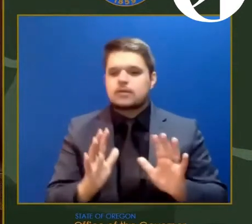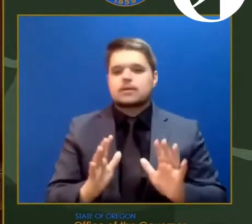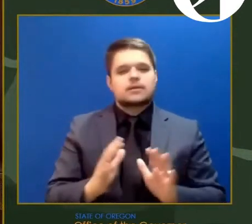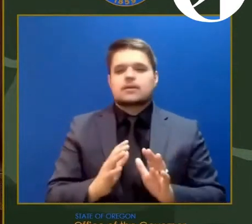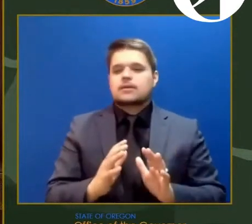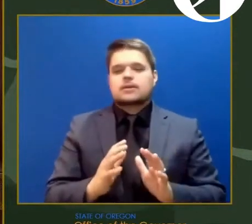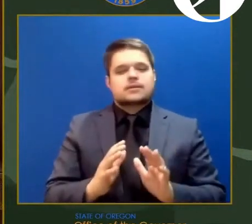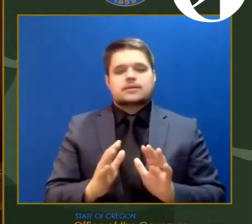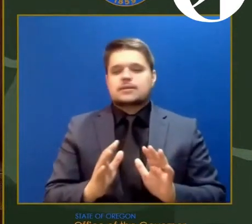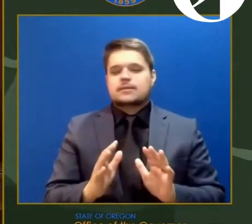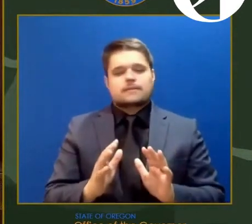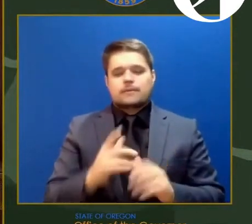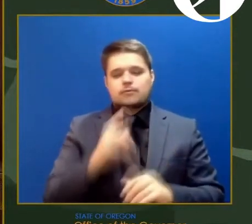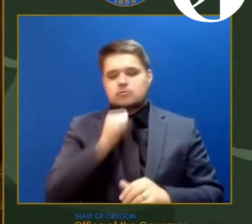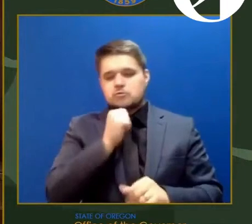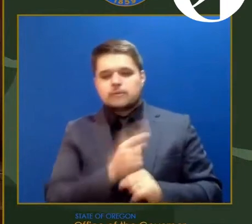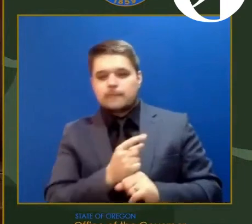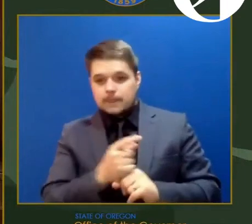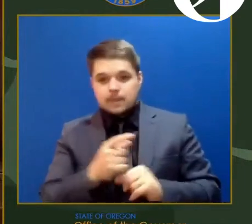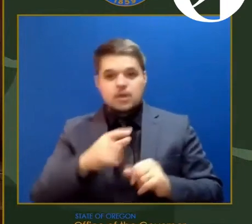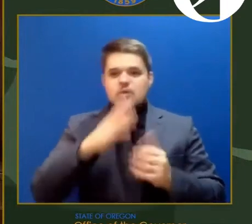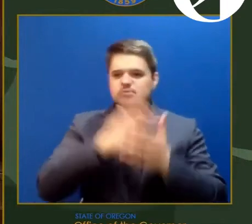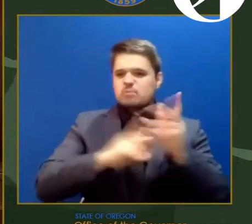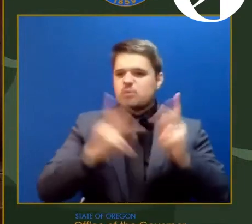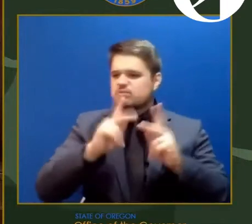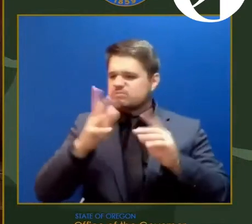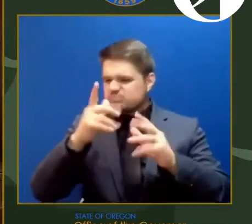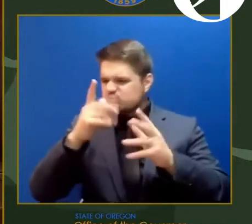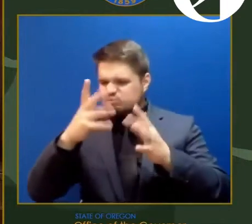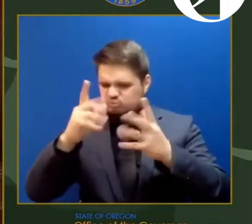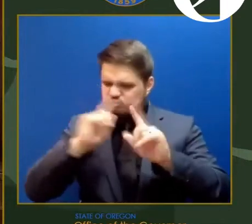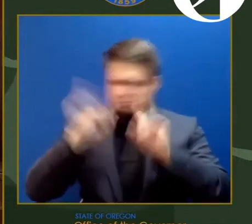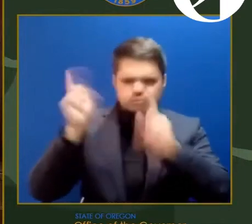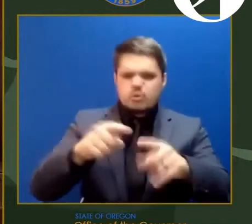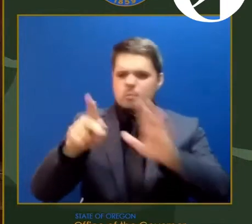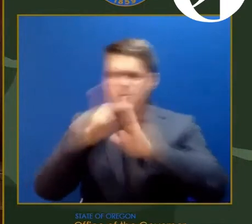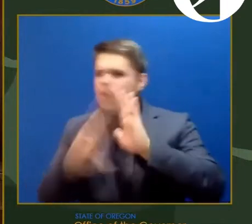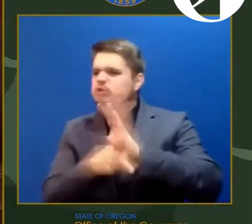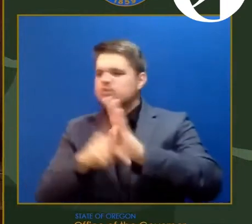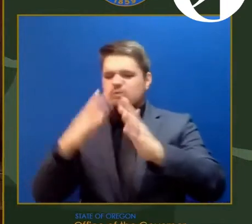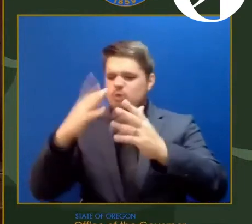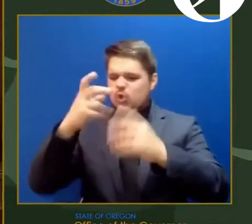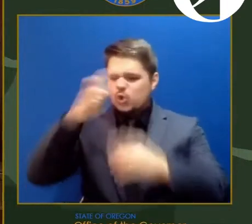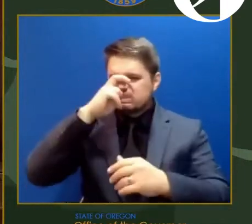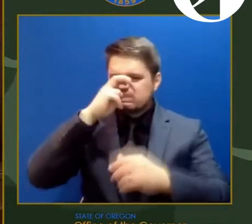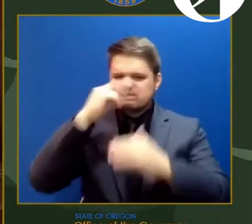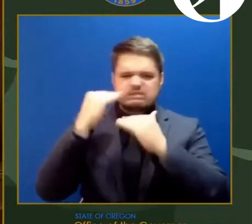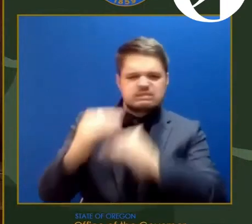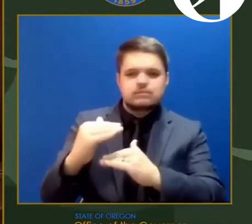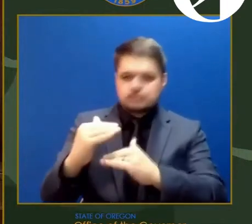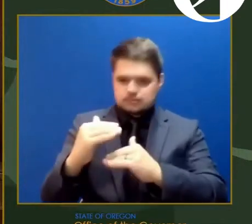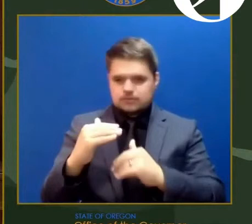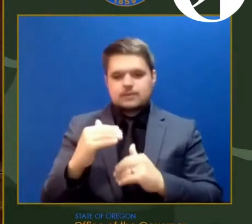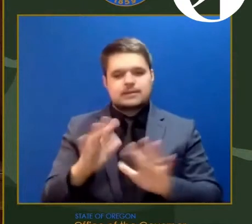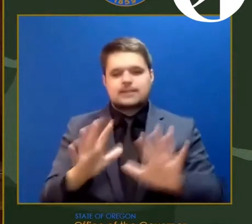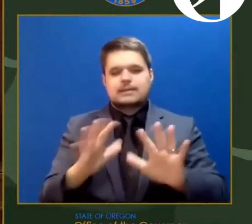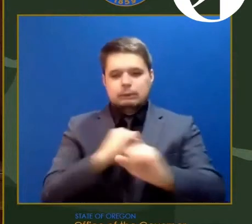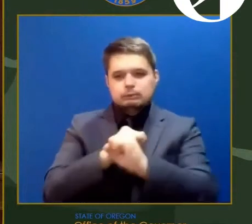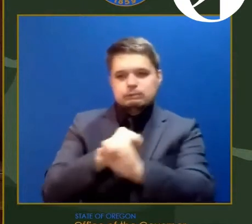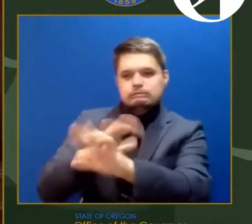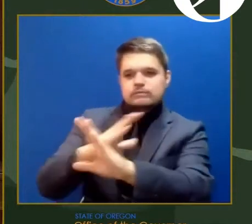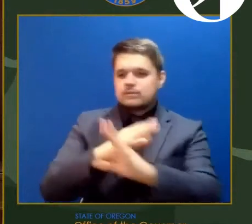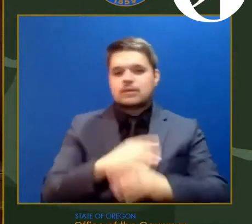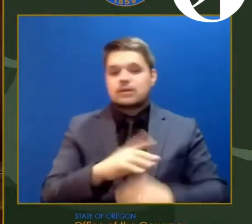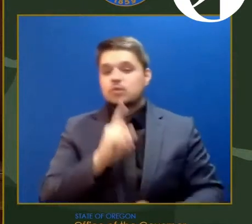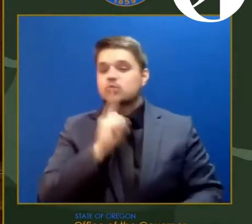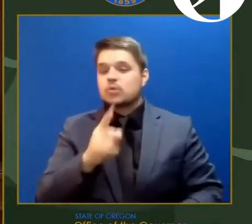policies proposed in the name of security, you don't have to scratch that veneer very hard to reveal the